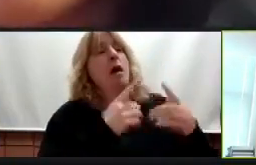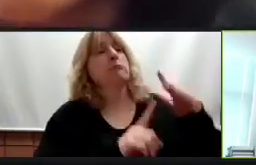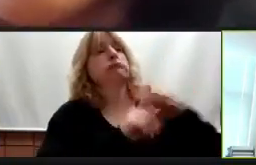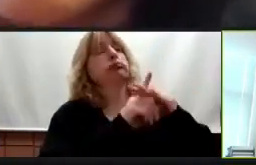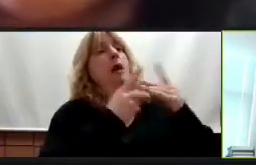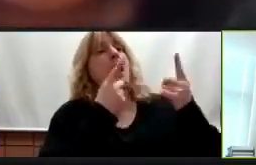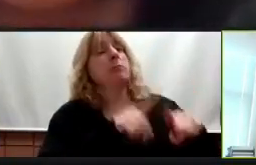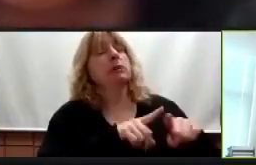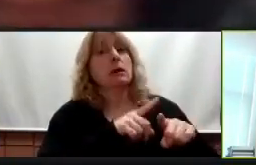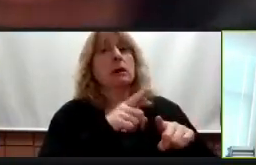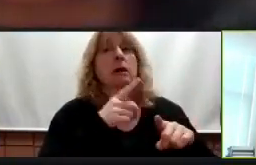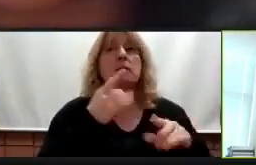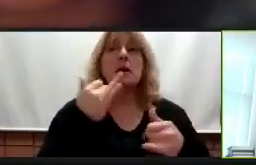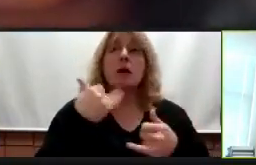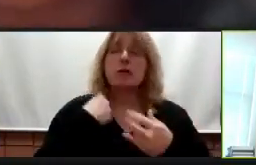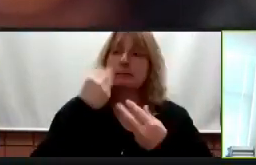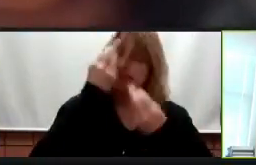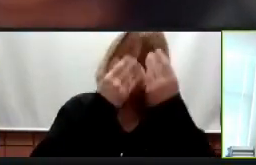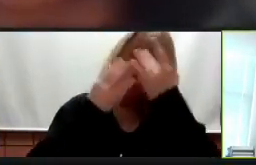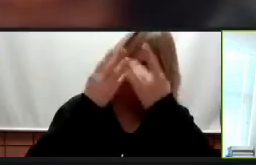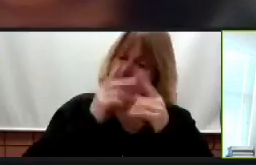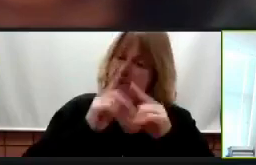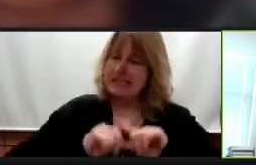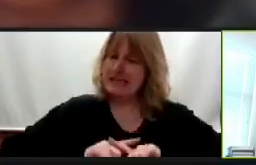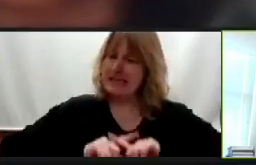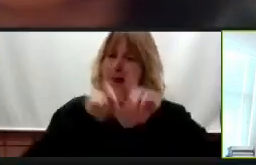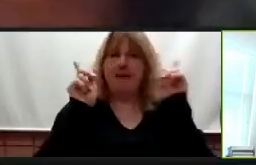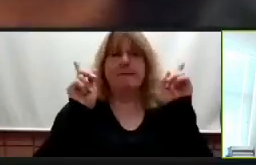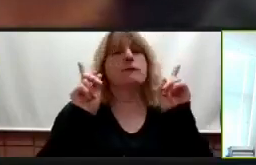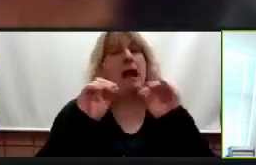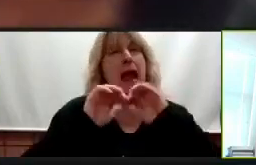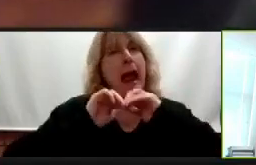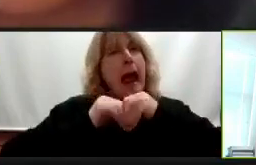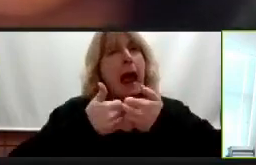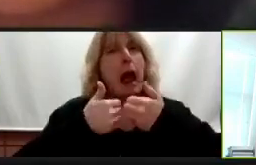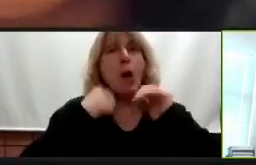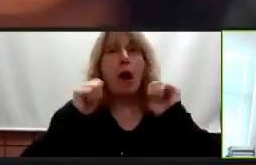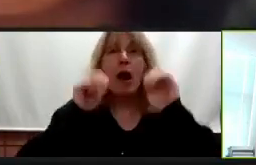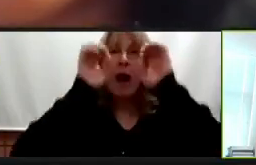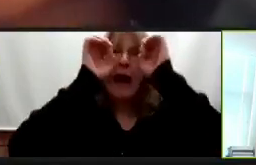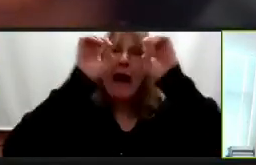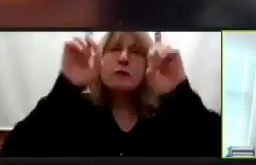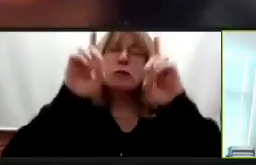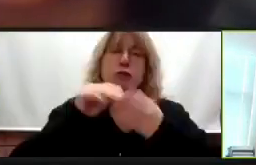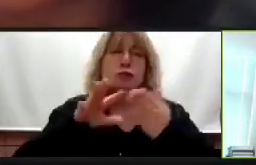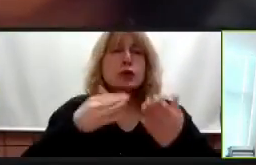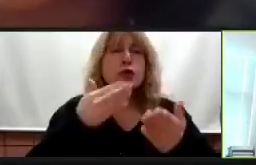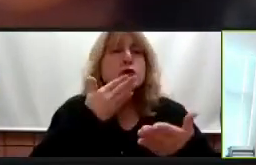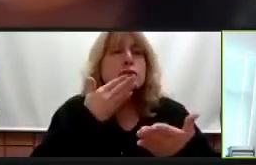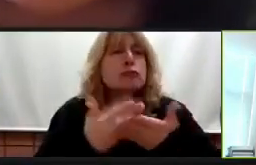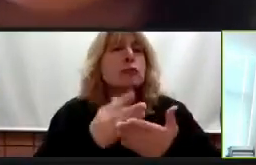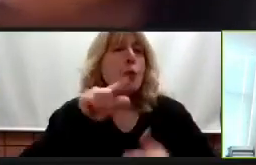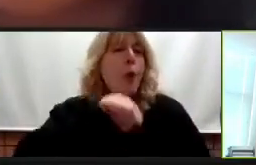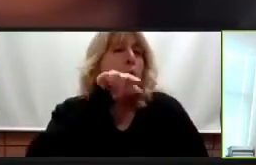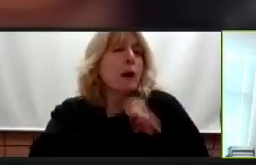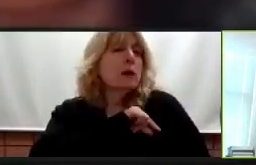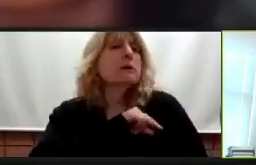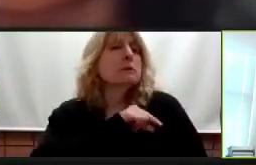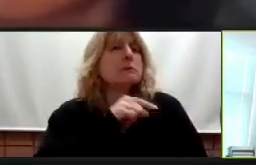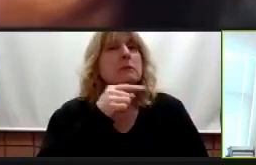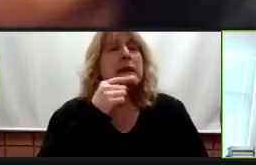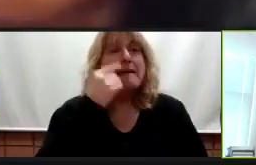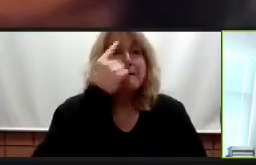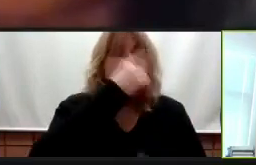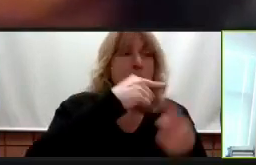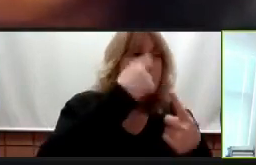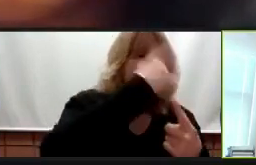thinking about educating our students, and what does quality instruction look like, and instruction face-to-face versus